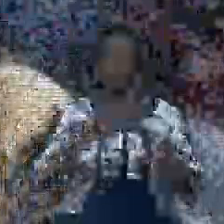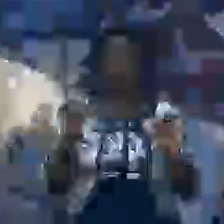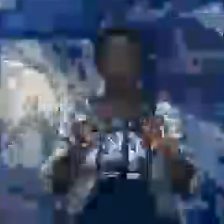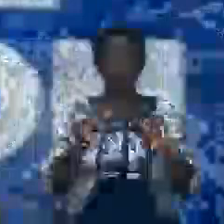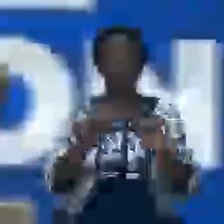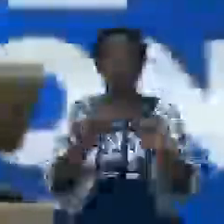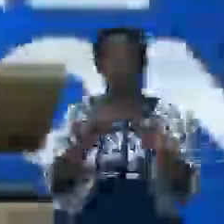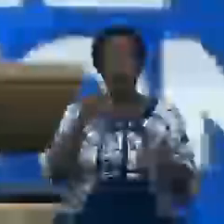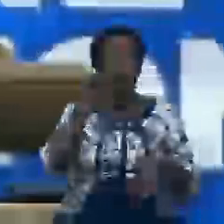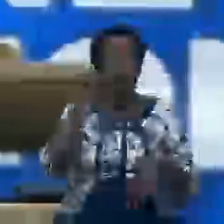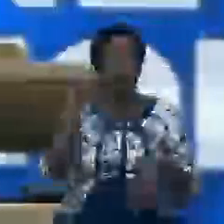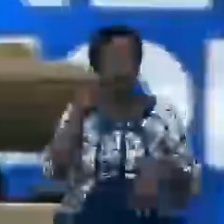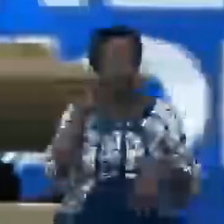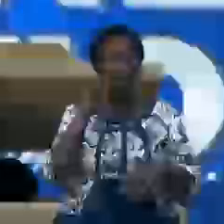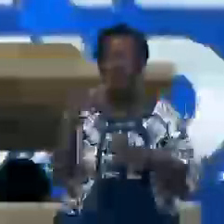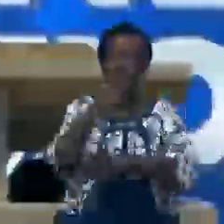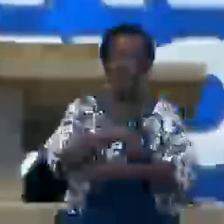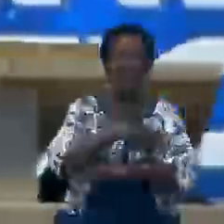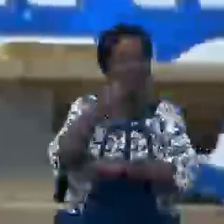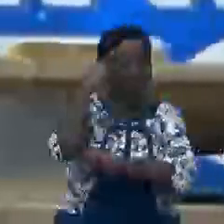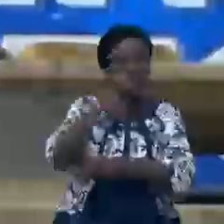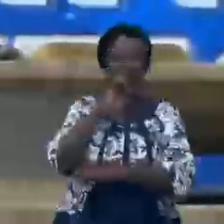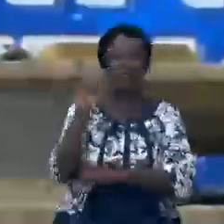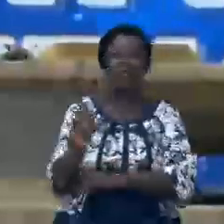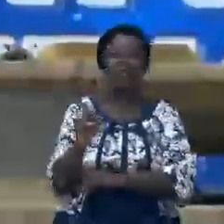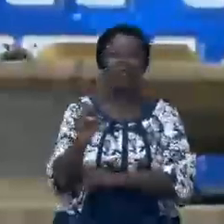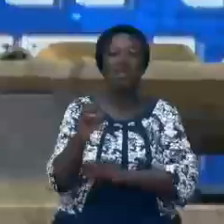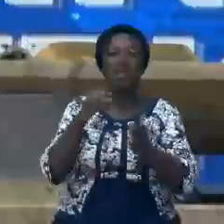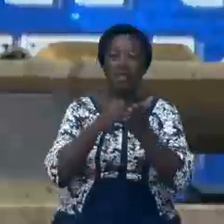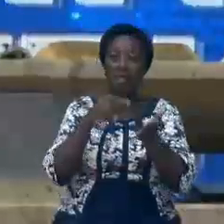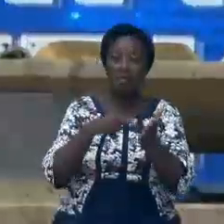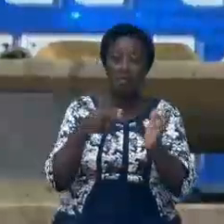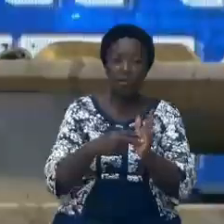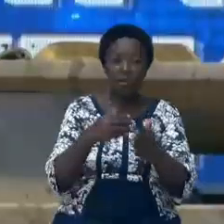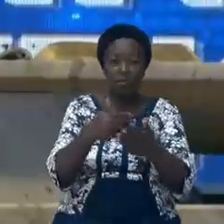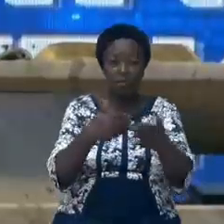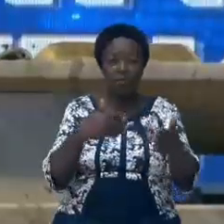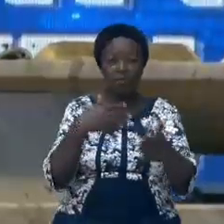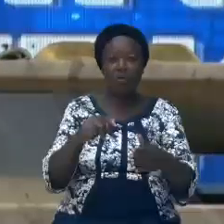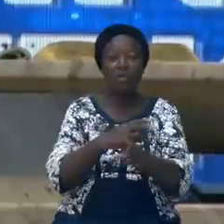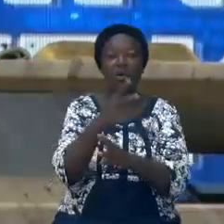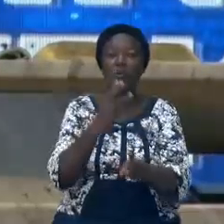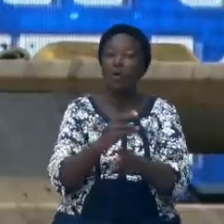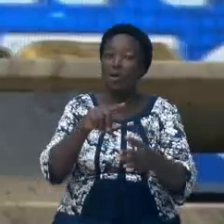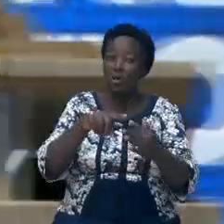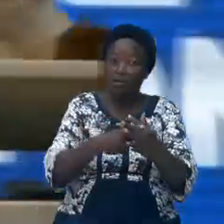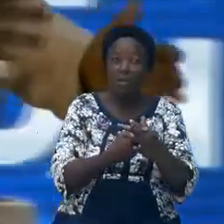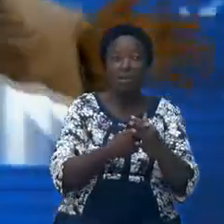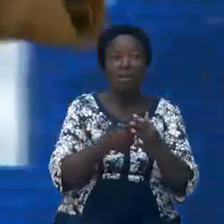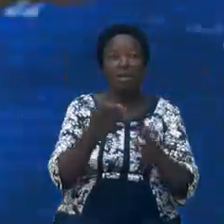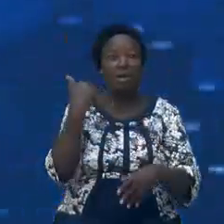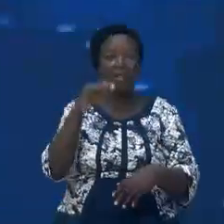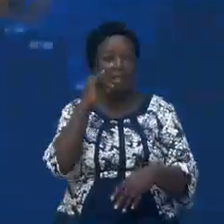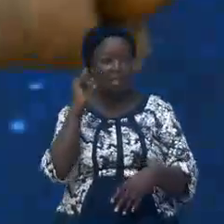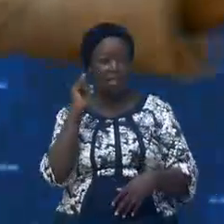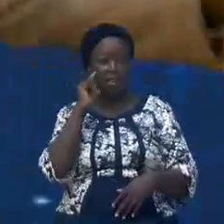says Jesus Christ, the same, yesterday and today and forever, it means